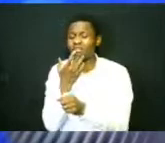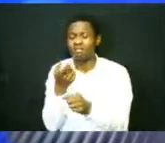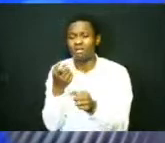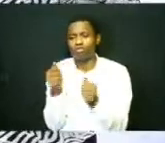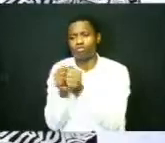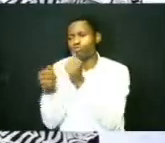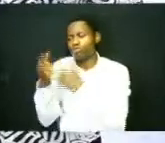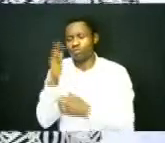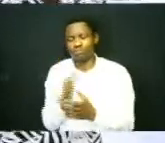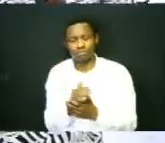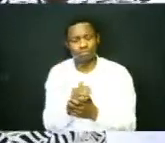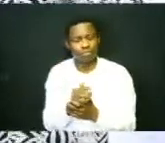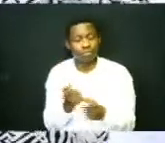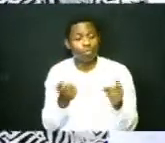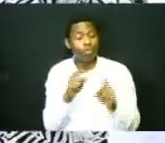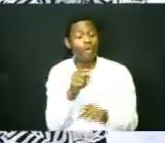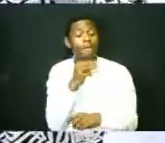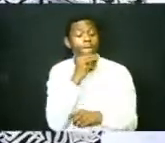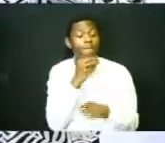servant. Mary,